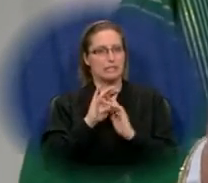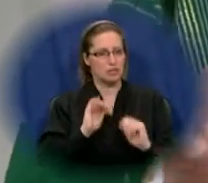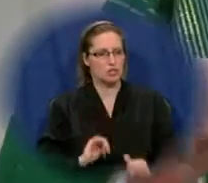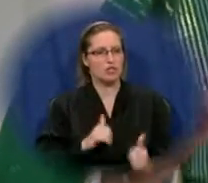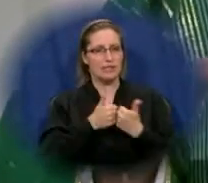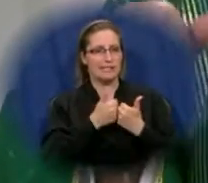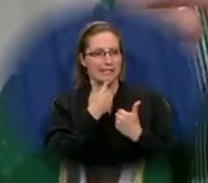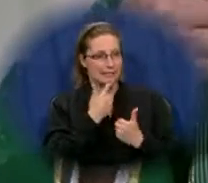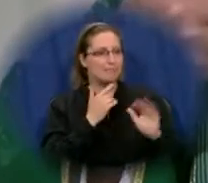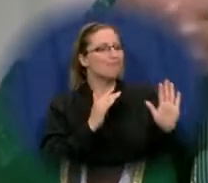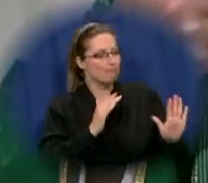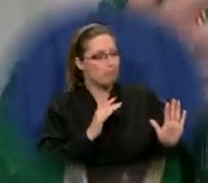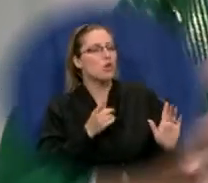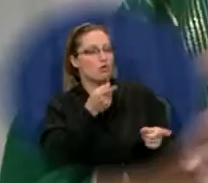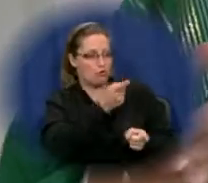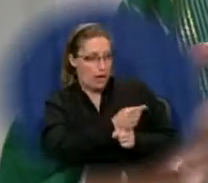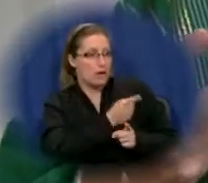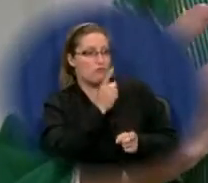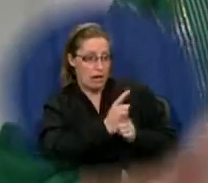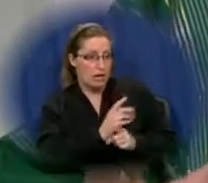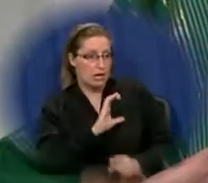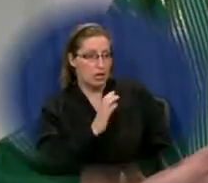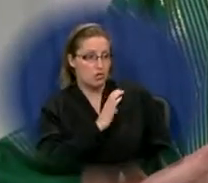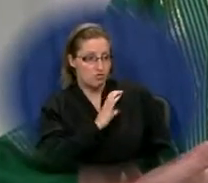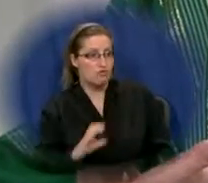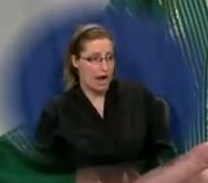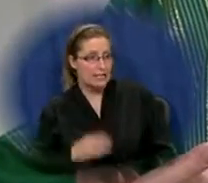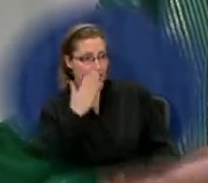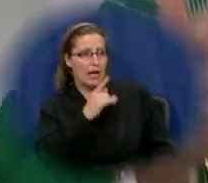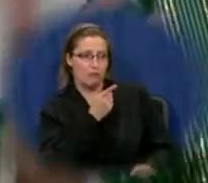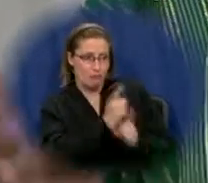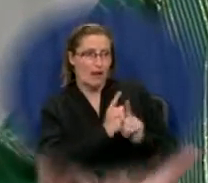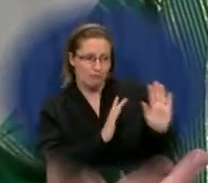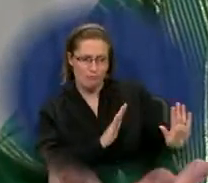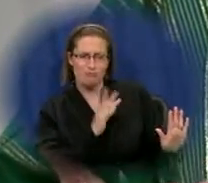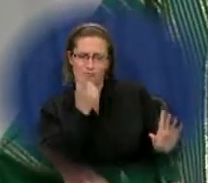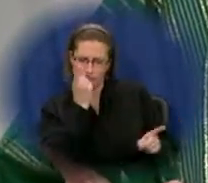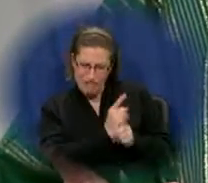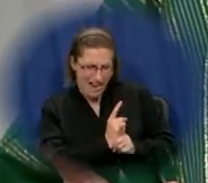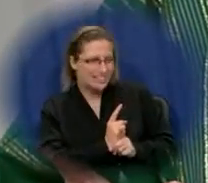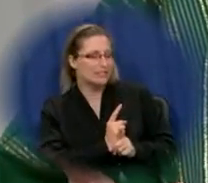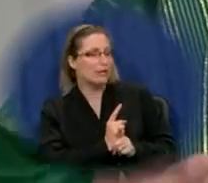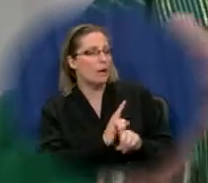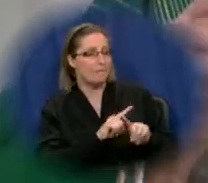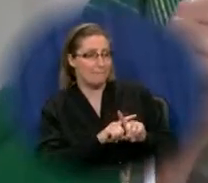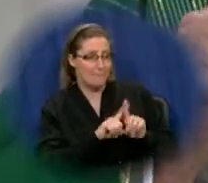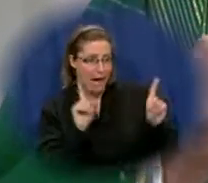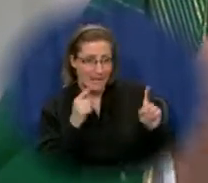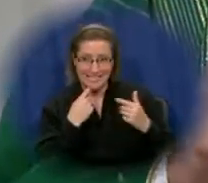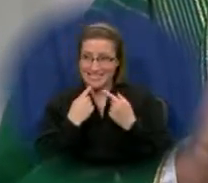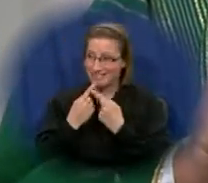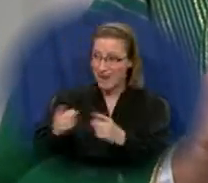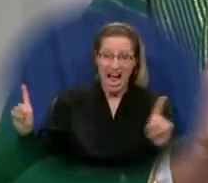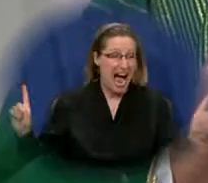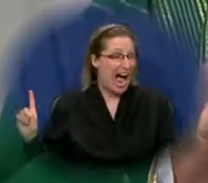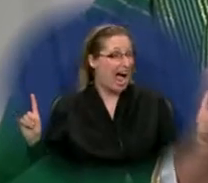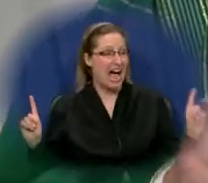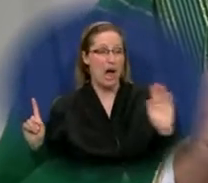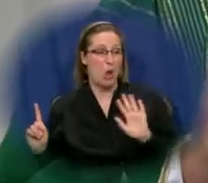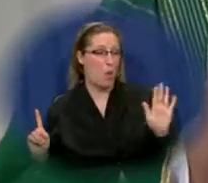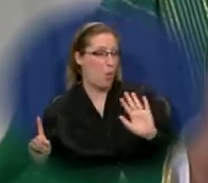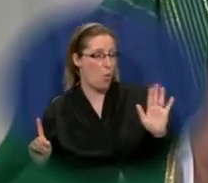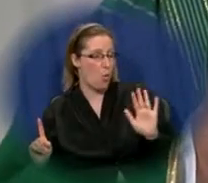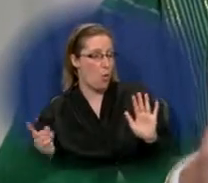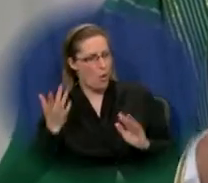says, you know, yes, I am the Christ of God, the Savior of the world, in many ways that keeps revealing, but very much a part of that is